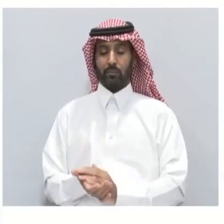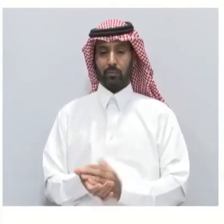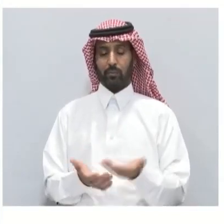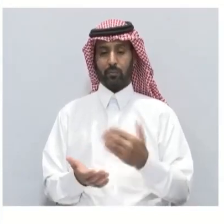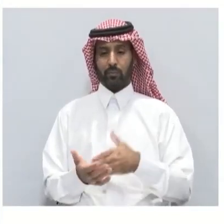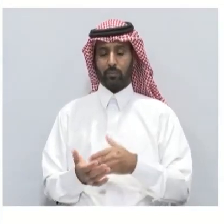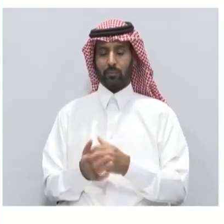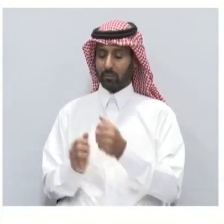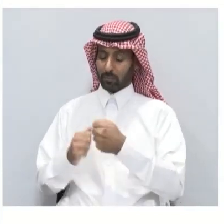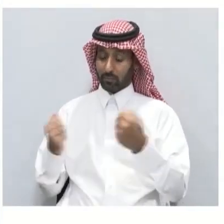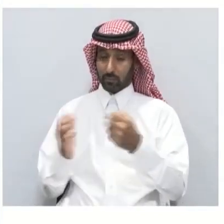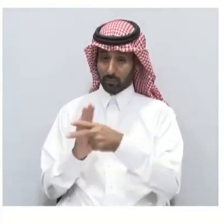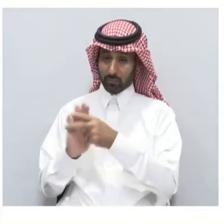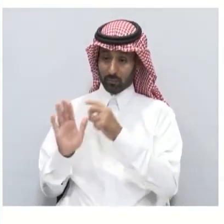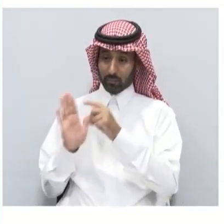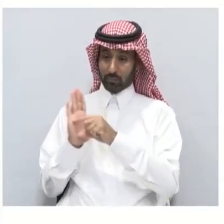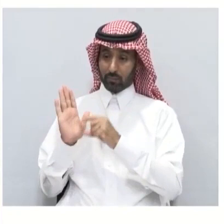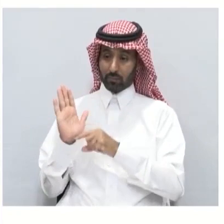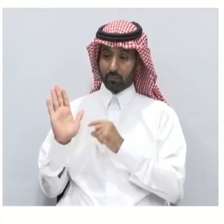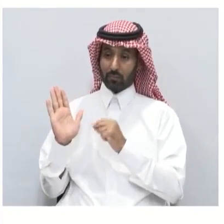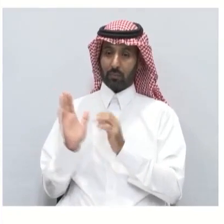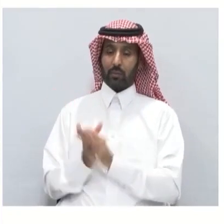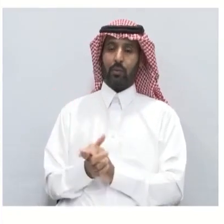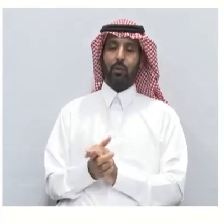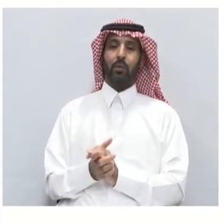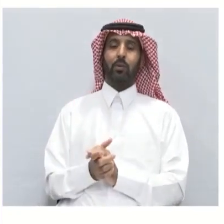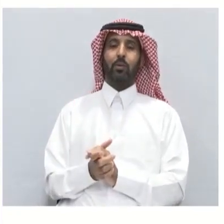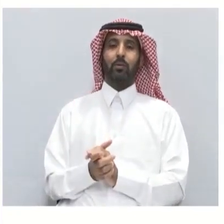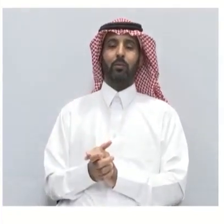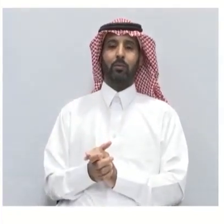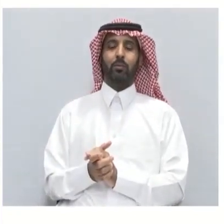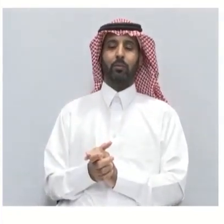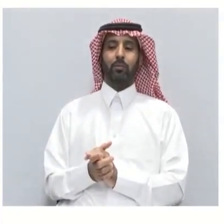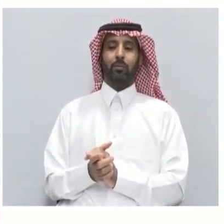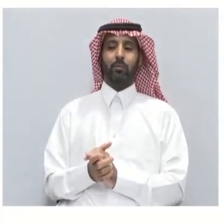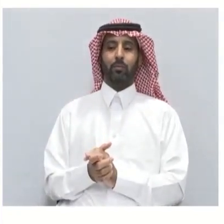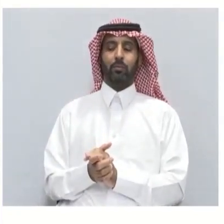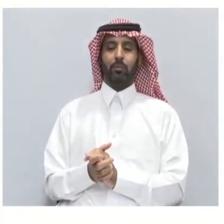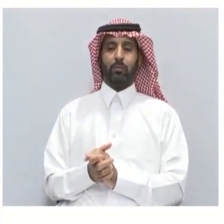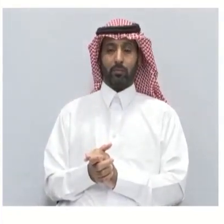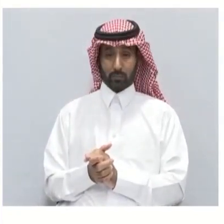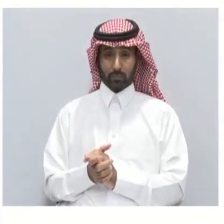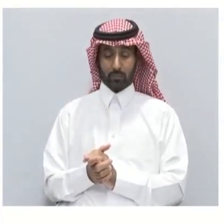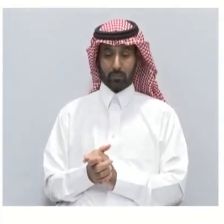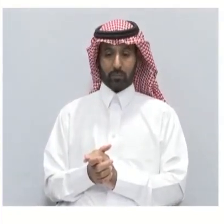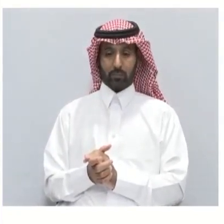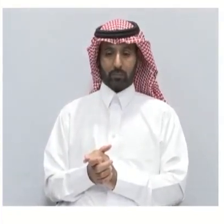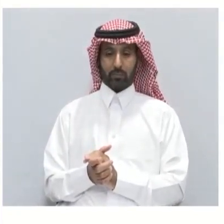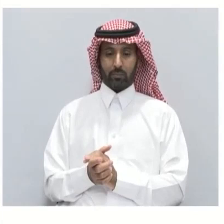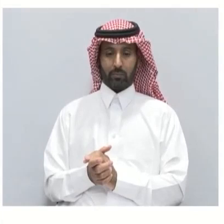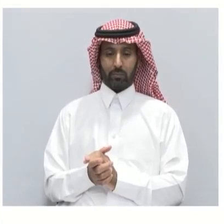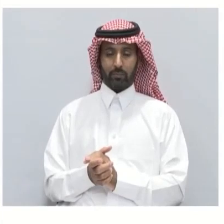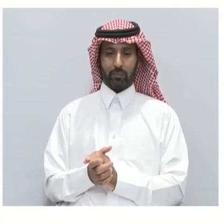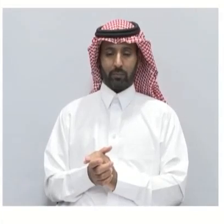read the newspaper headlines, then read the newspaper articles. We've read the headlines and we've read the articles. Then read